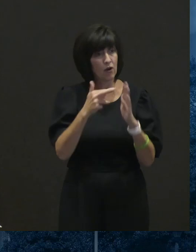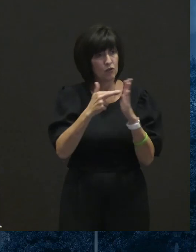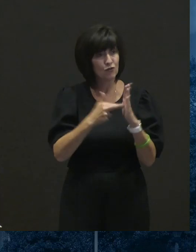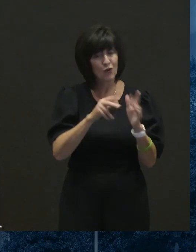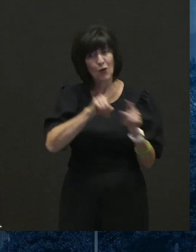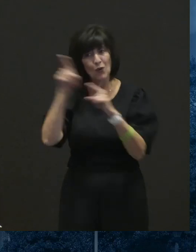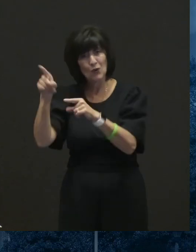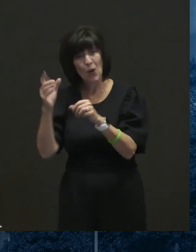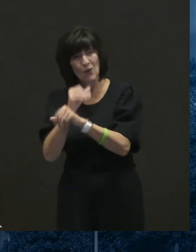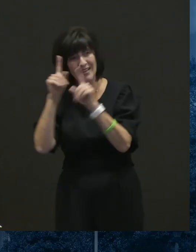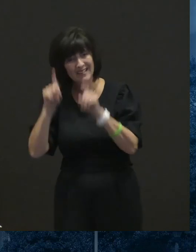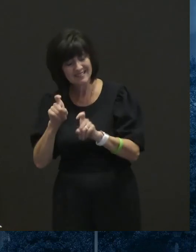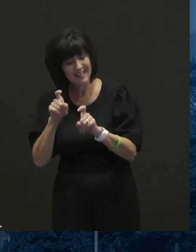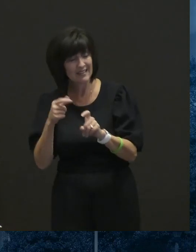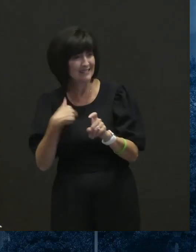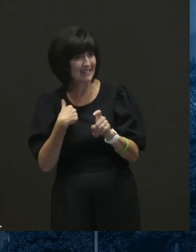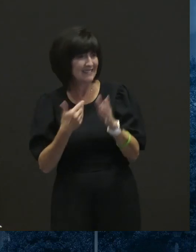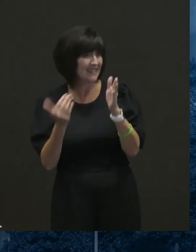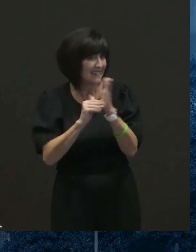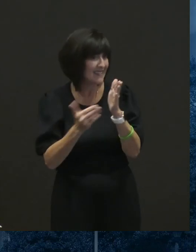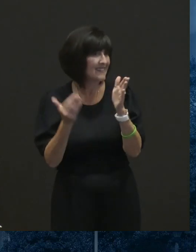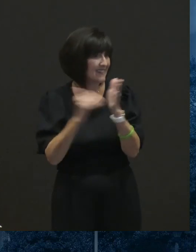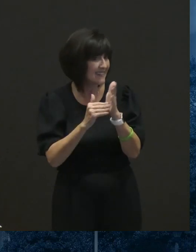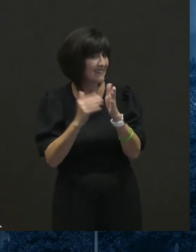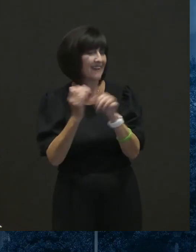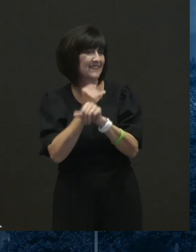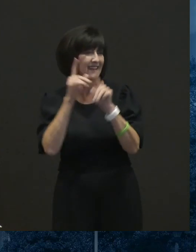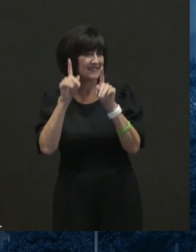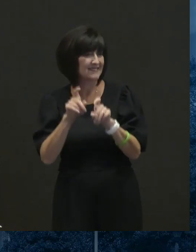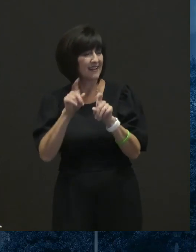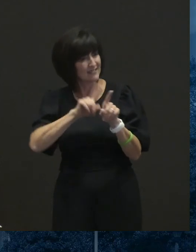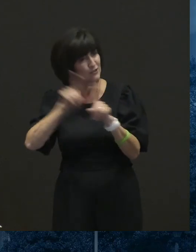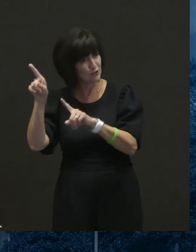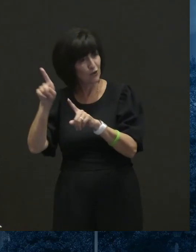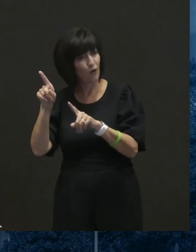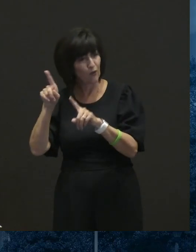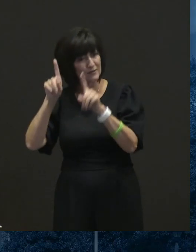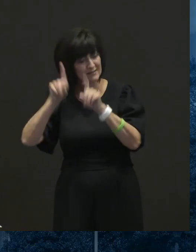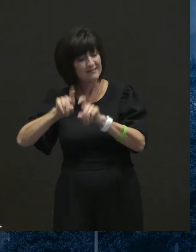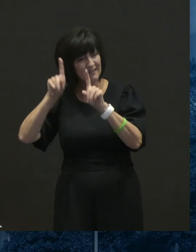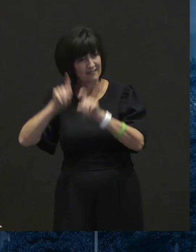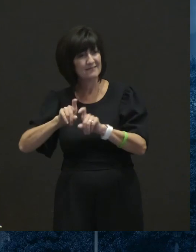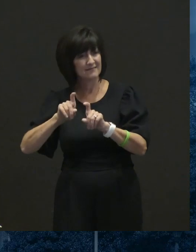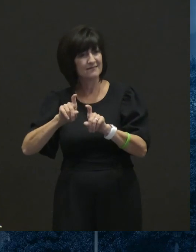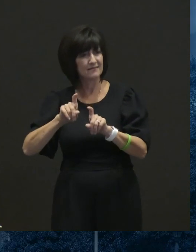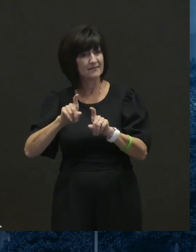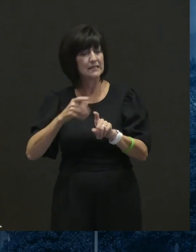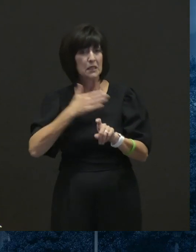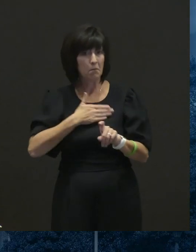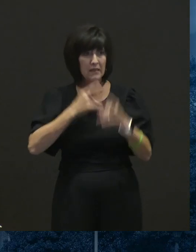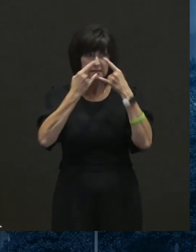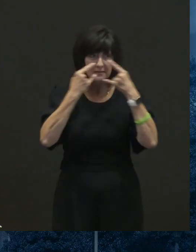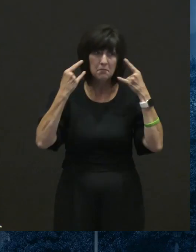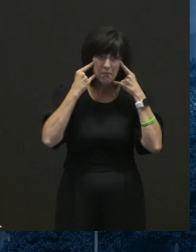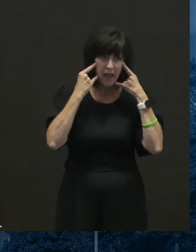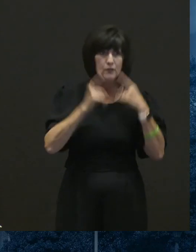tested? And by the way, get tested and wear a mask. Just these relatively simple